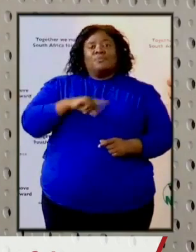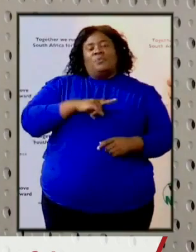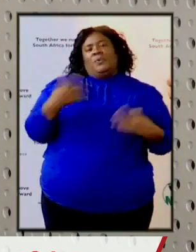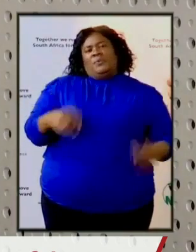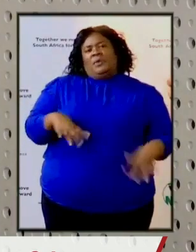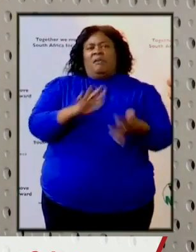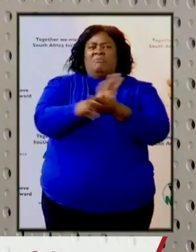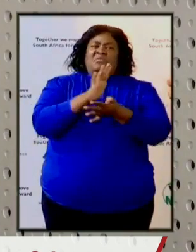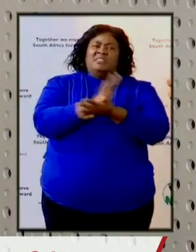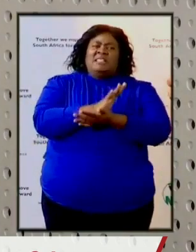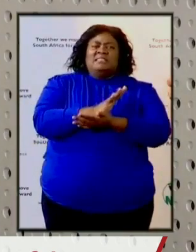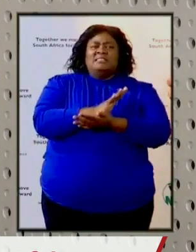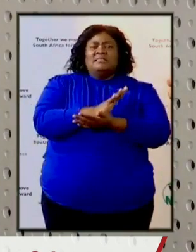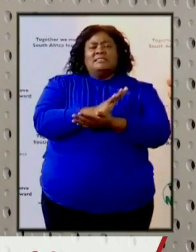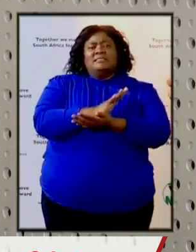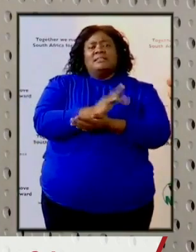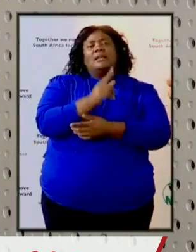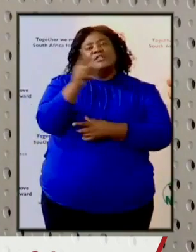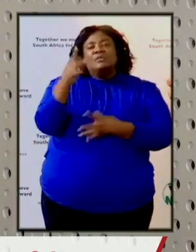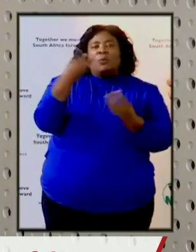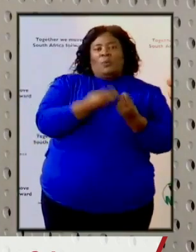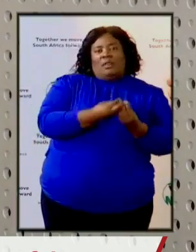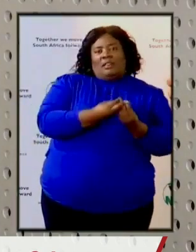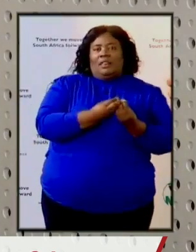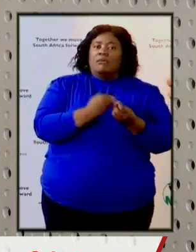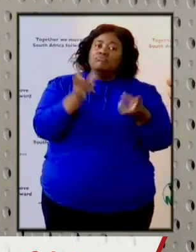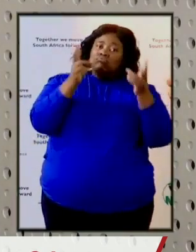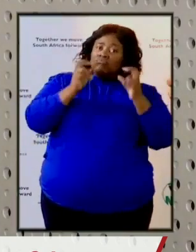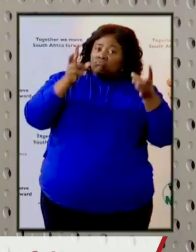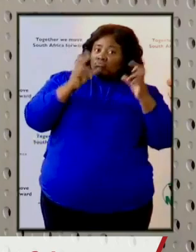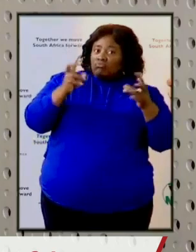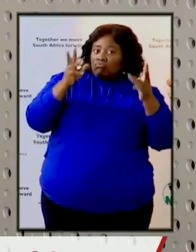appreciate that you are with us to listen to this broadcast,